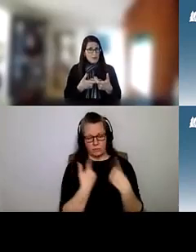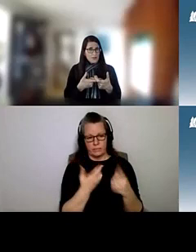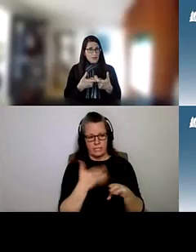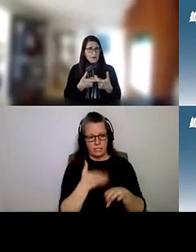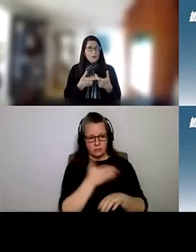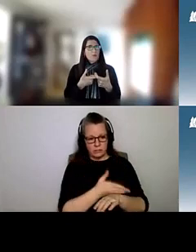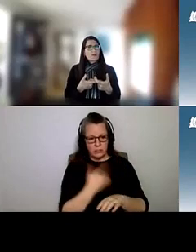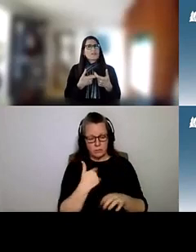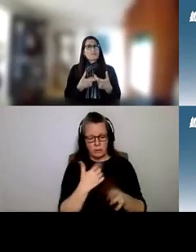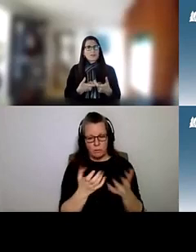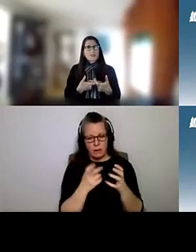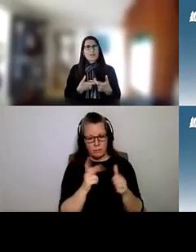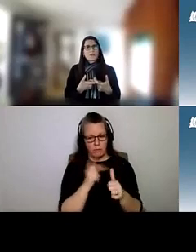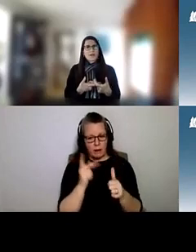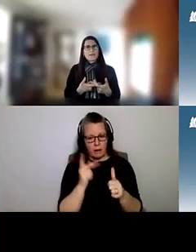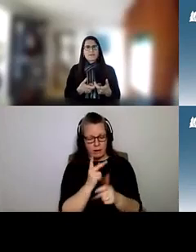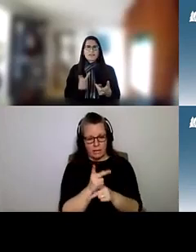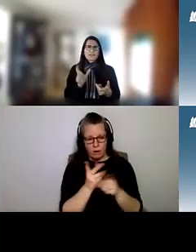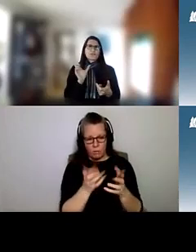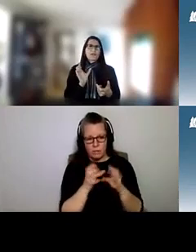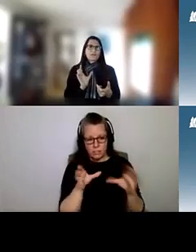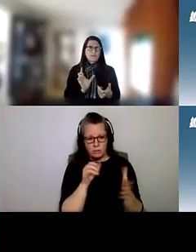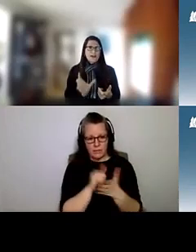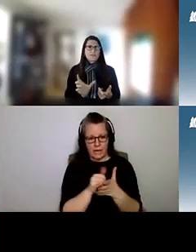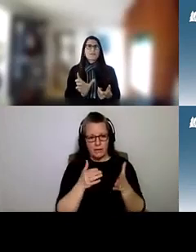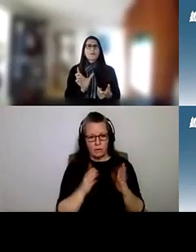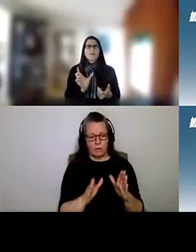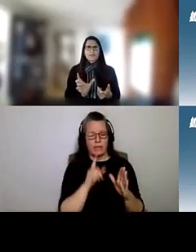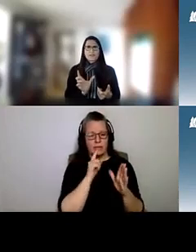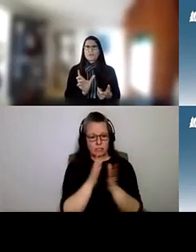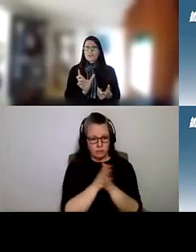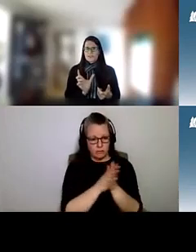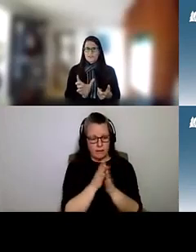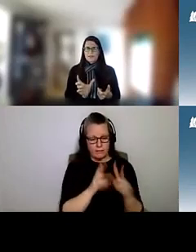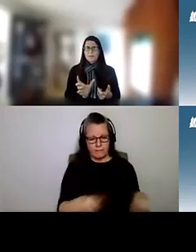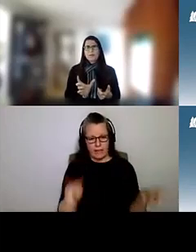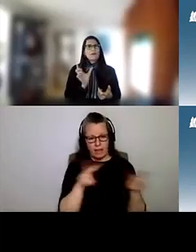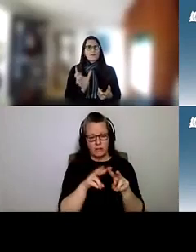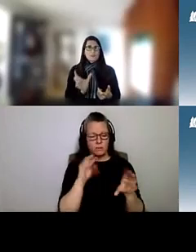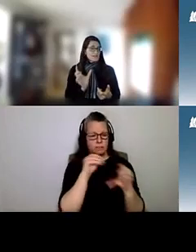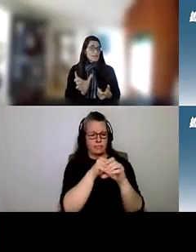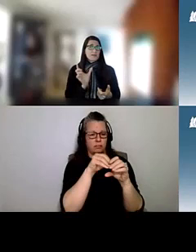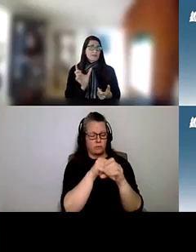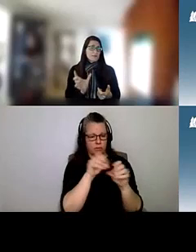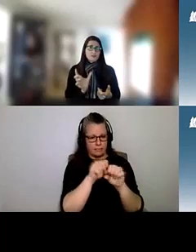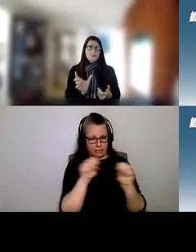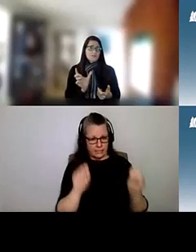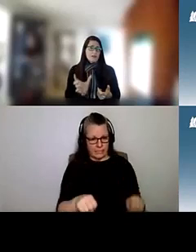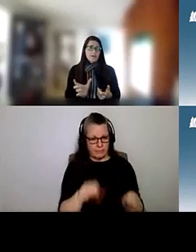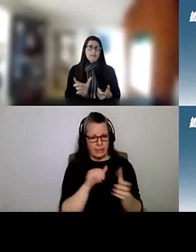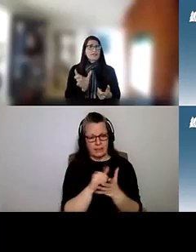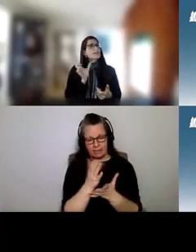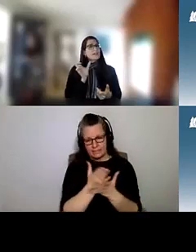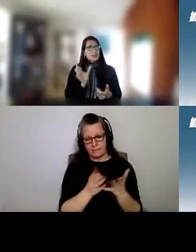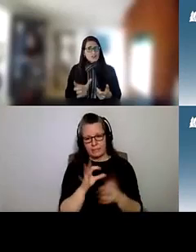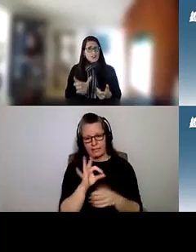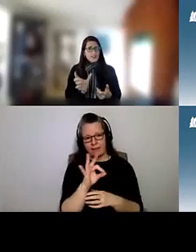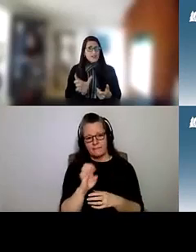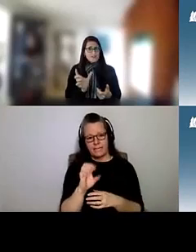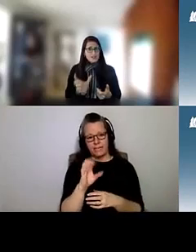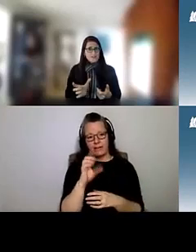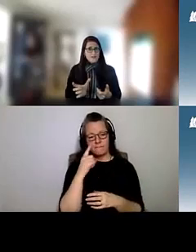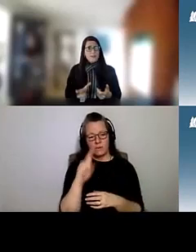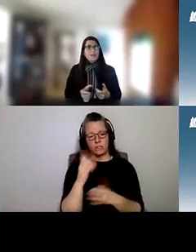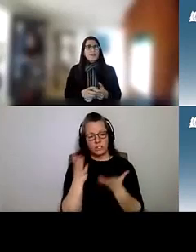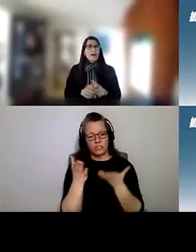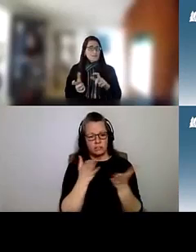in primary care, we want to be doing it in a way that's actually driving value into the system, which is something fee-for-service payments just